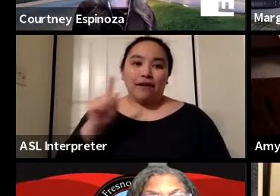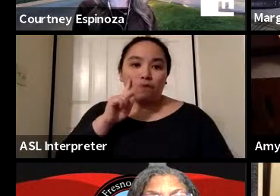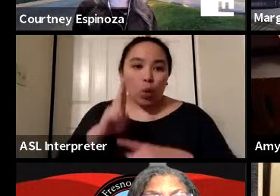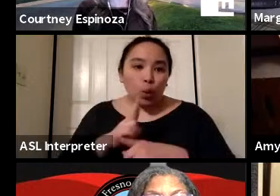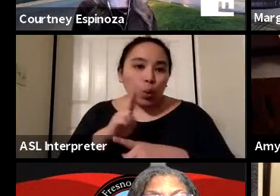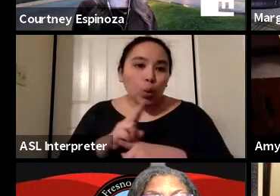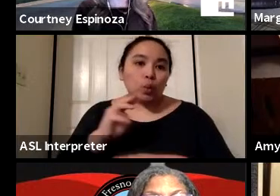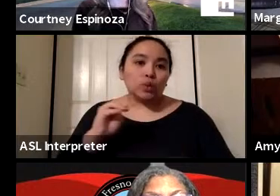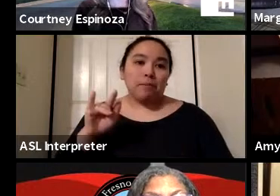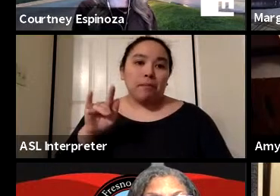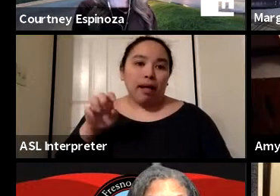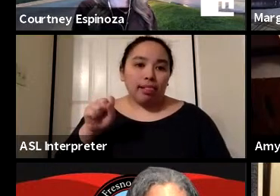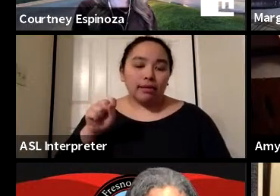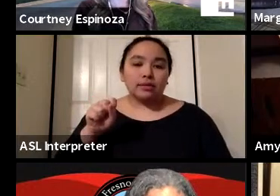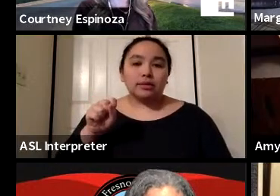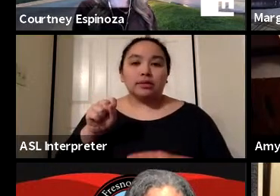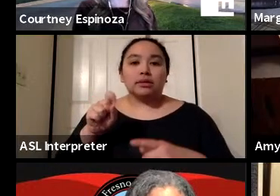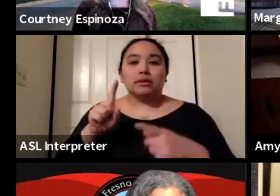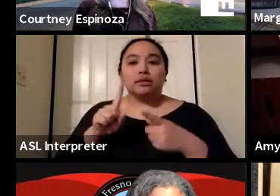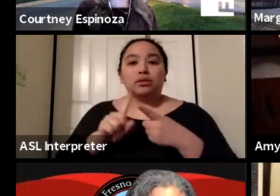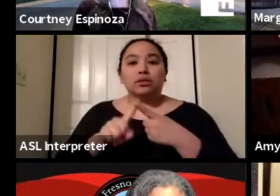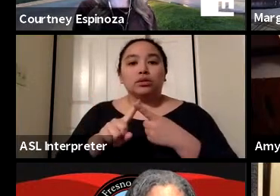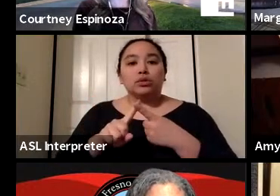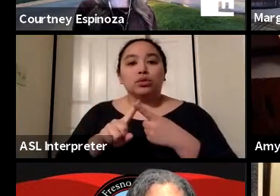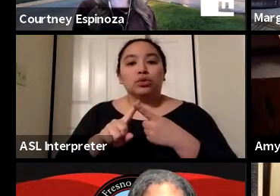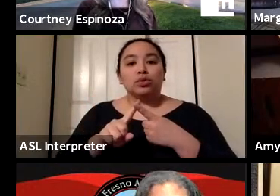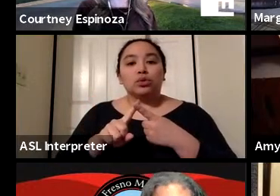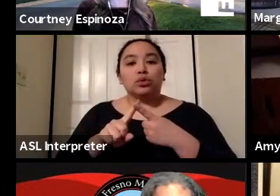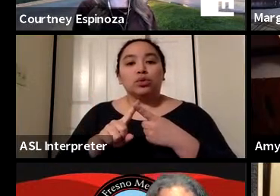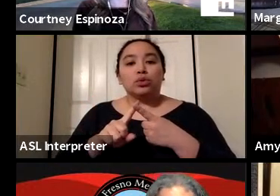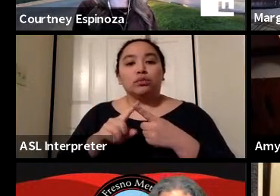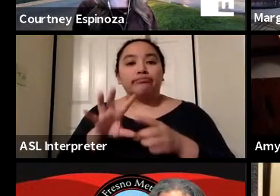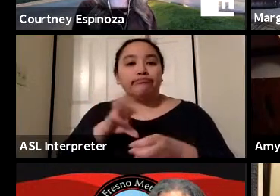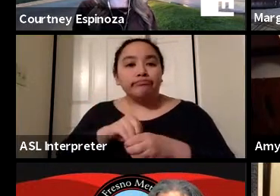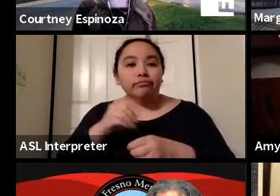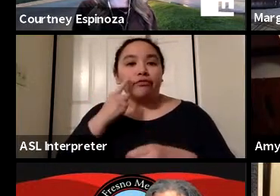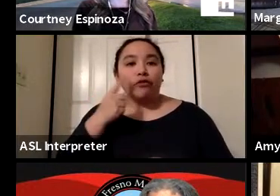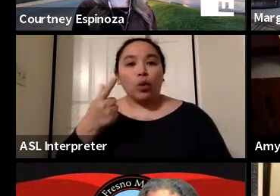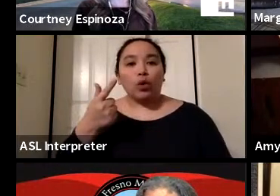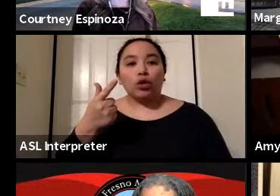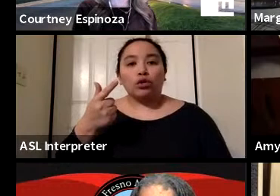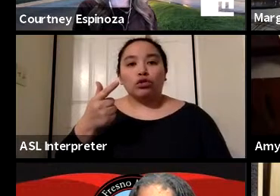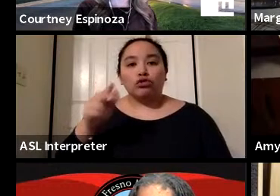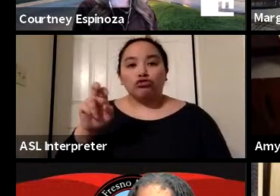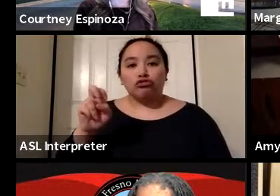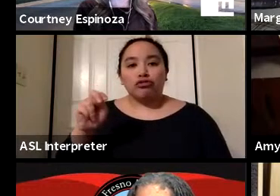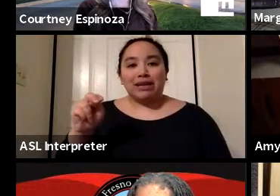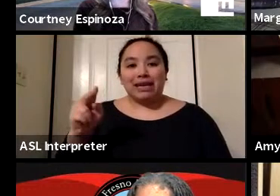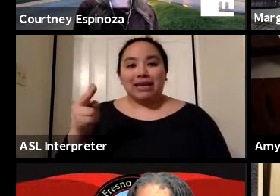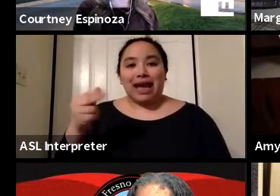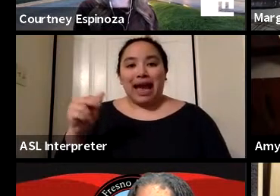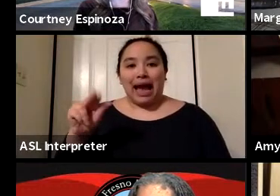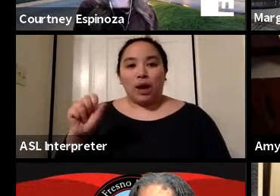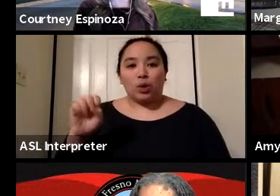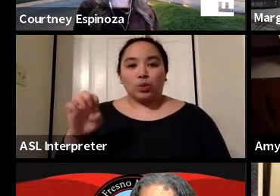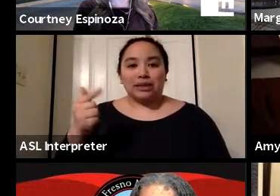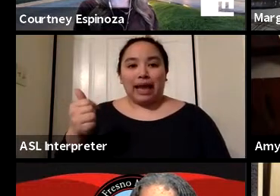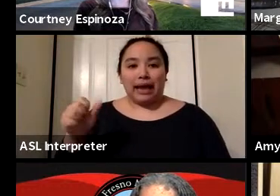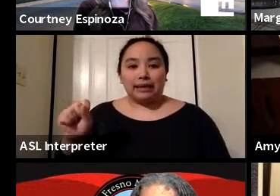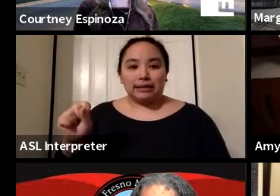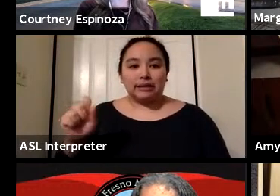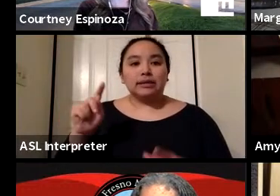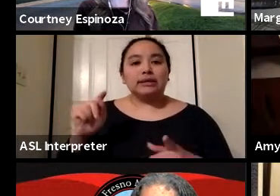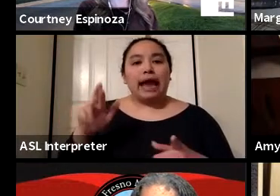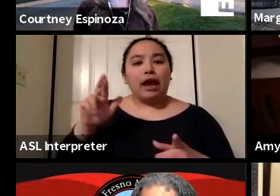can project the greenhouse gases that our system is reducing. So Tara, can you do me a favor? And this is for